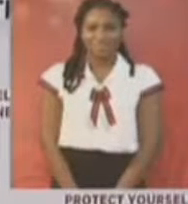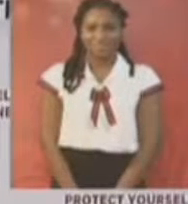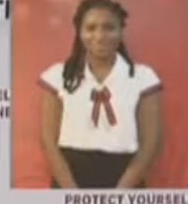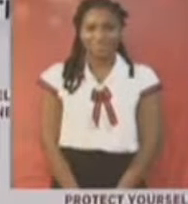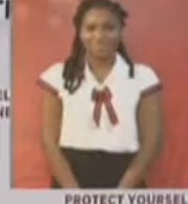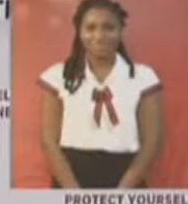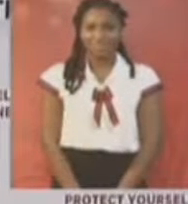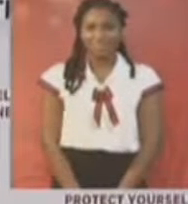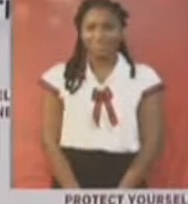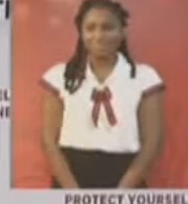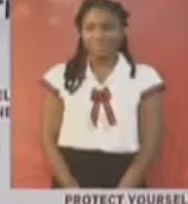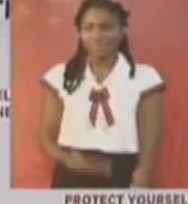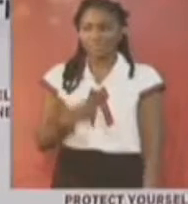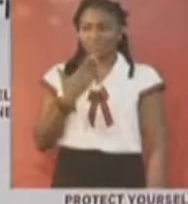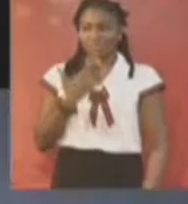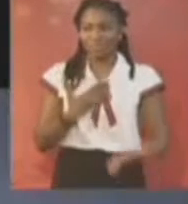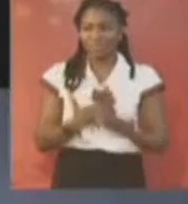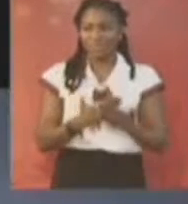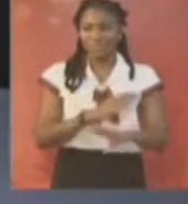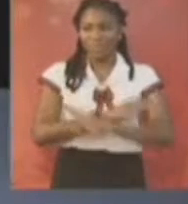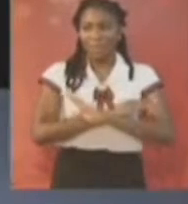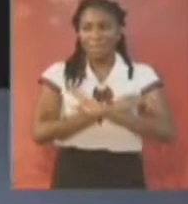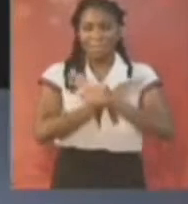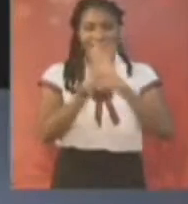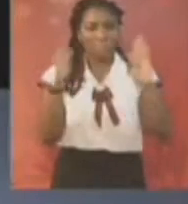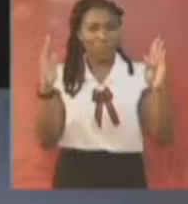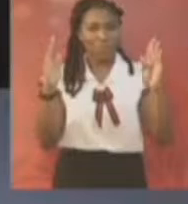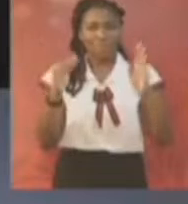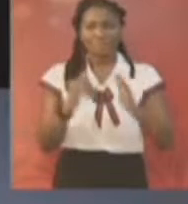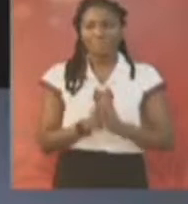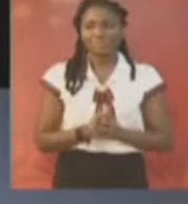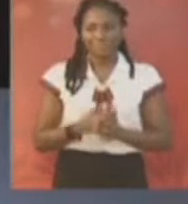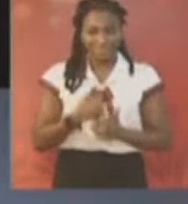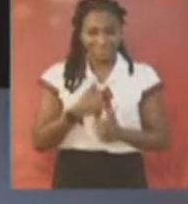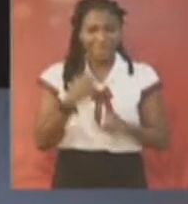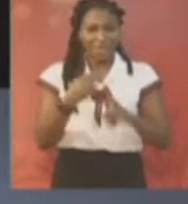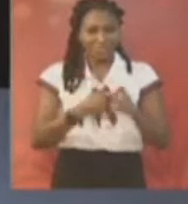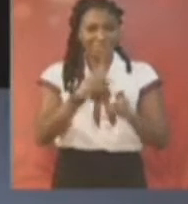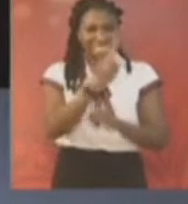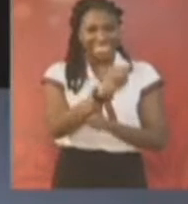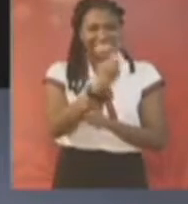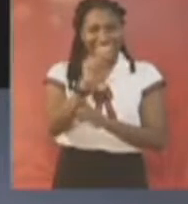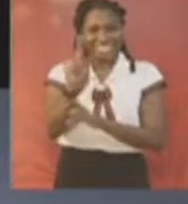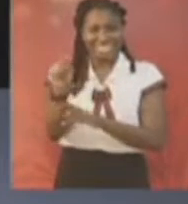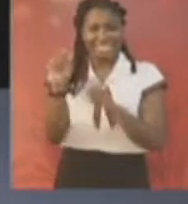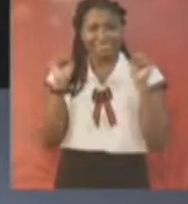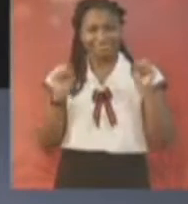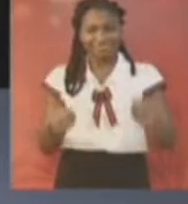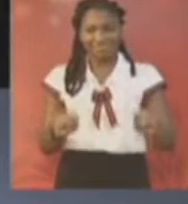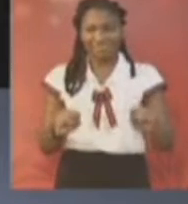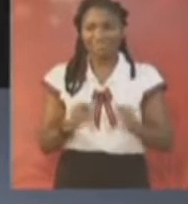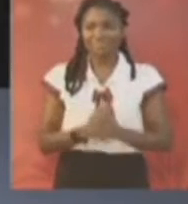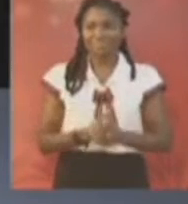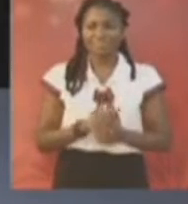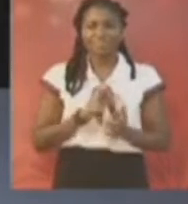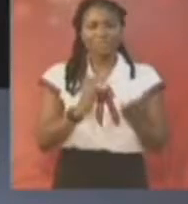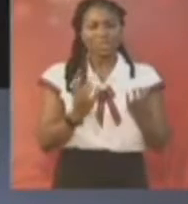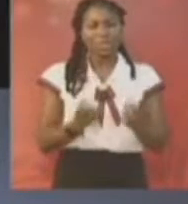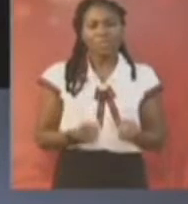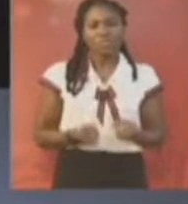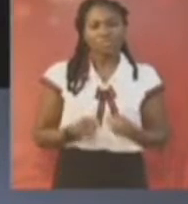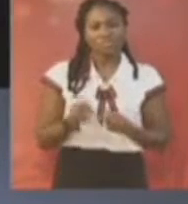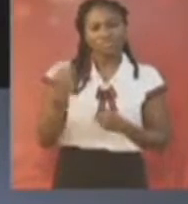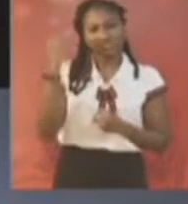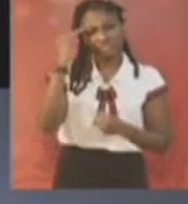Yes, hi, good morning. Good morning, guys. Sonolala, TTT News. I just want to update on the multisystem